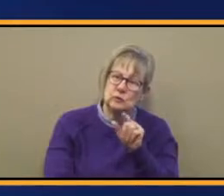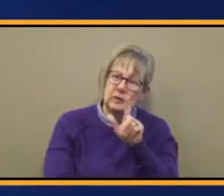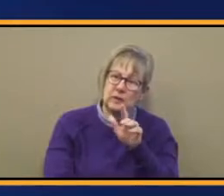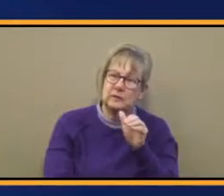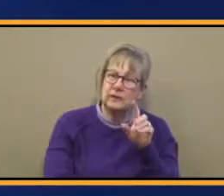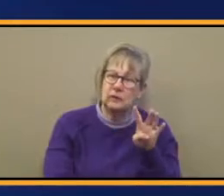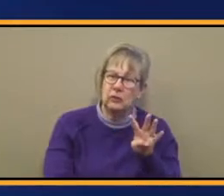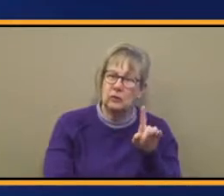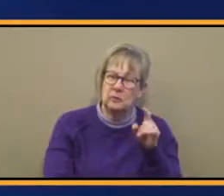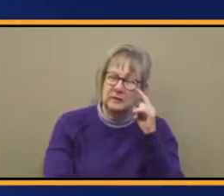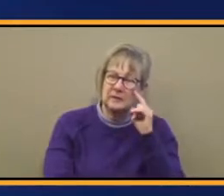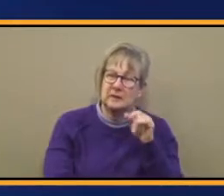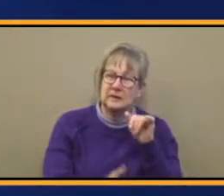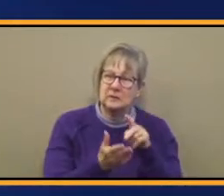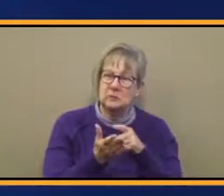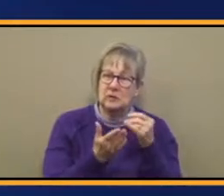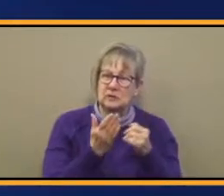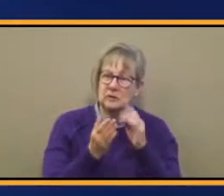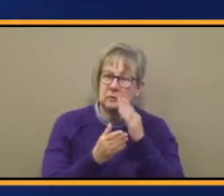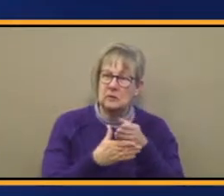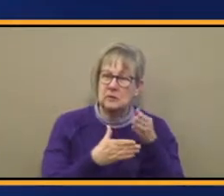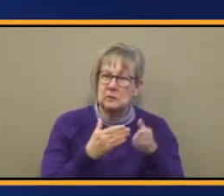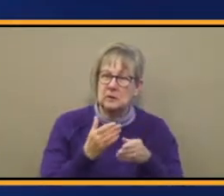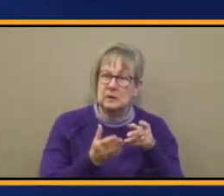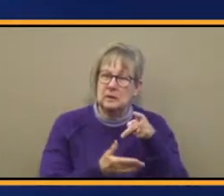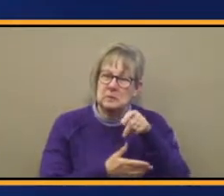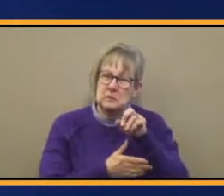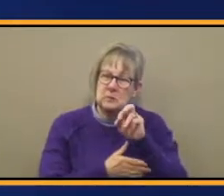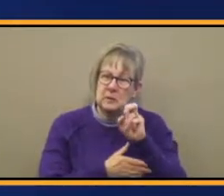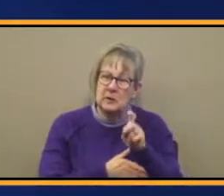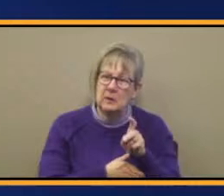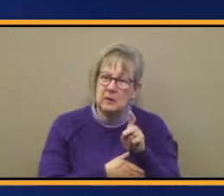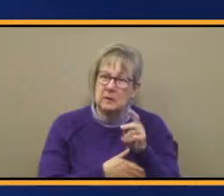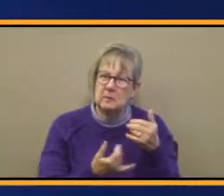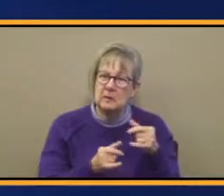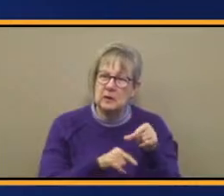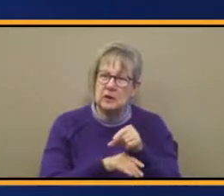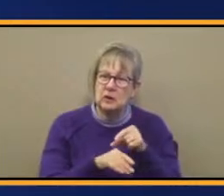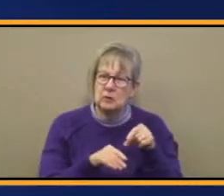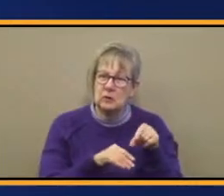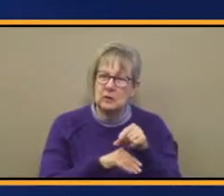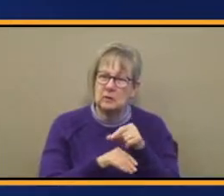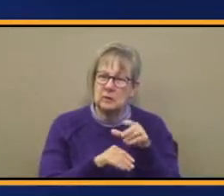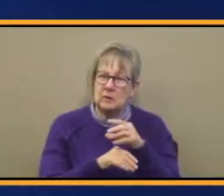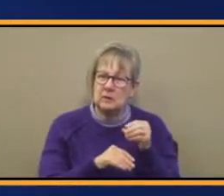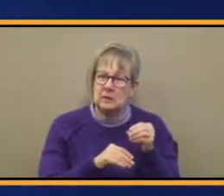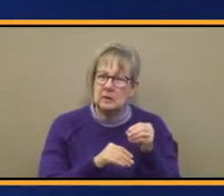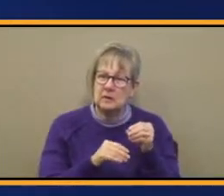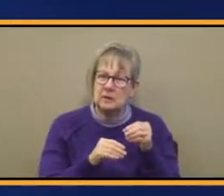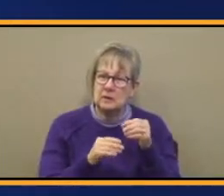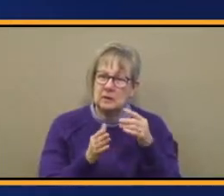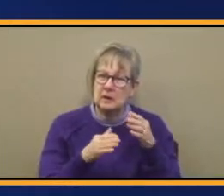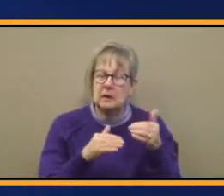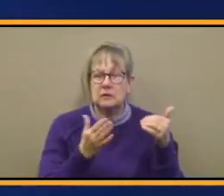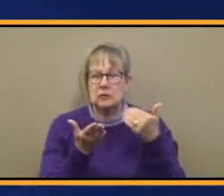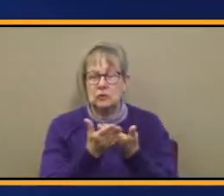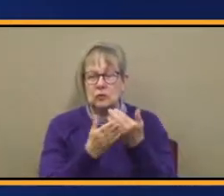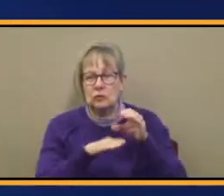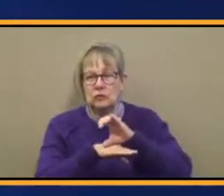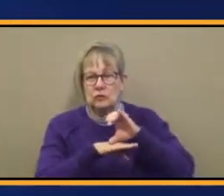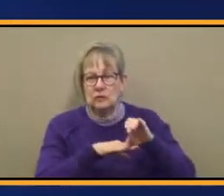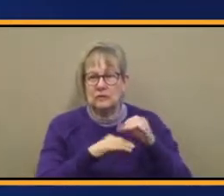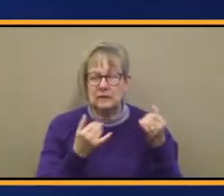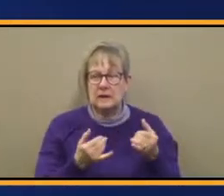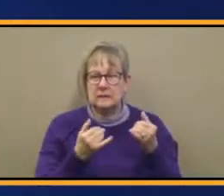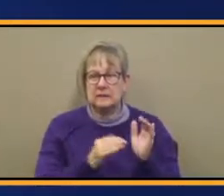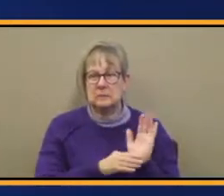$721,242.31. This project will complete the park to include a zip line, playground equipment, landscaping, resurfacing of the existing basketball court,